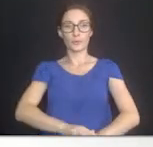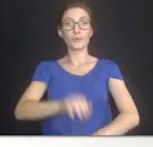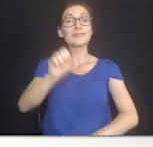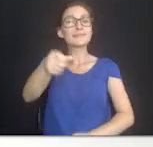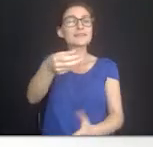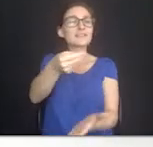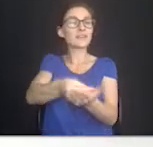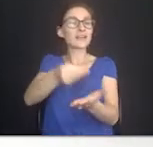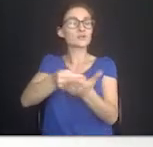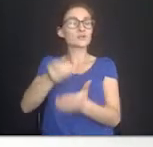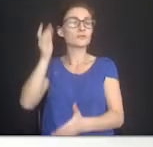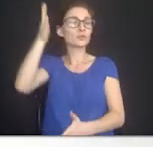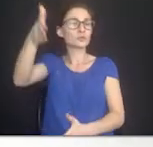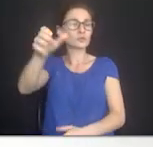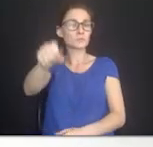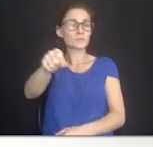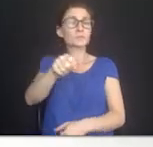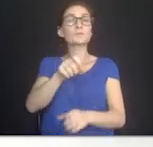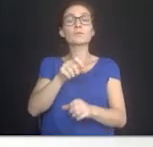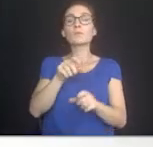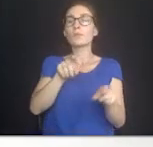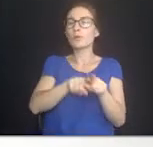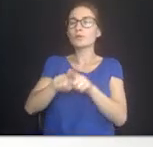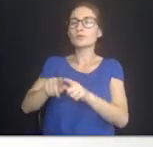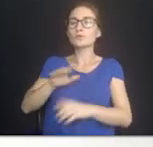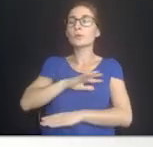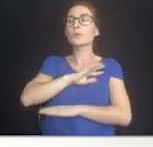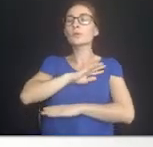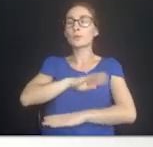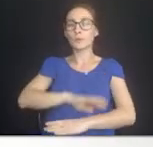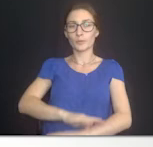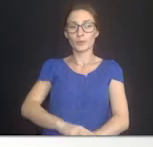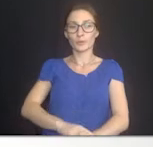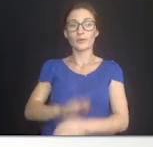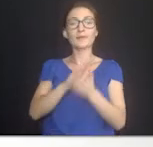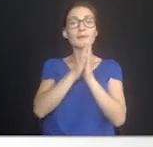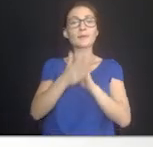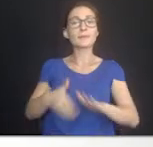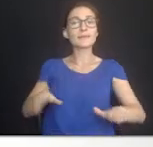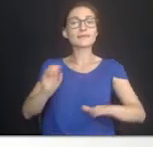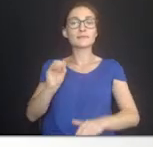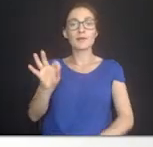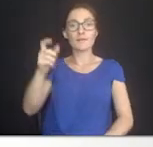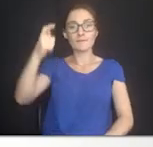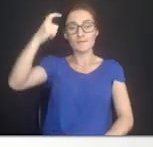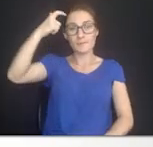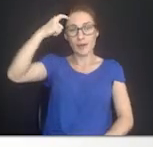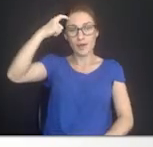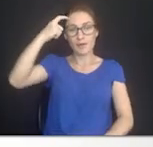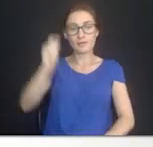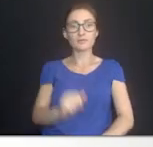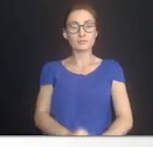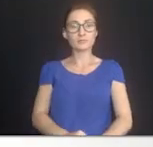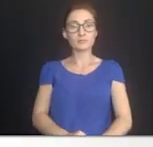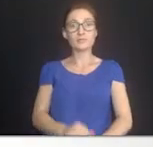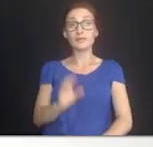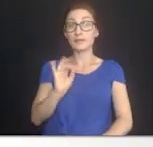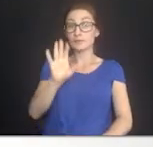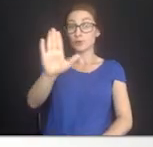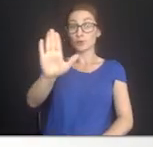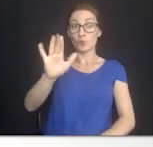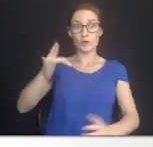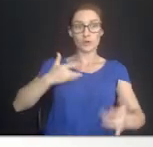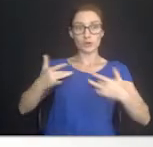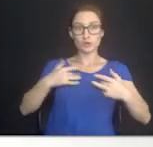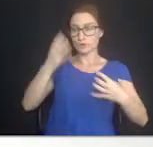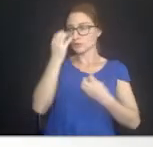it's peace of mind. If I know that you can tell me what you're worried about, and I can tell you where that service or